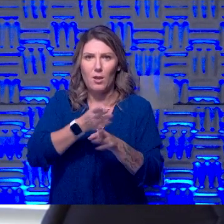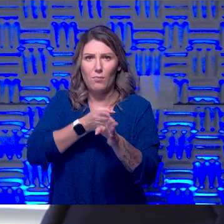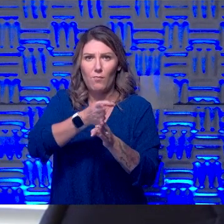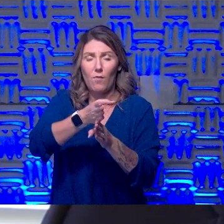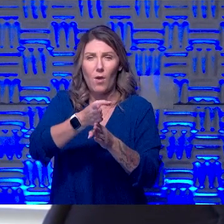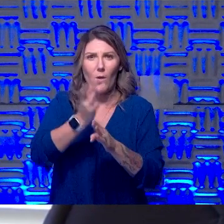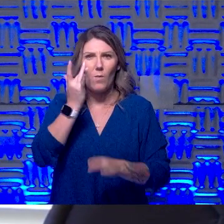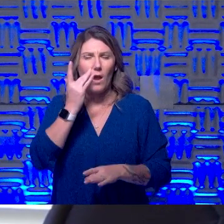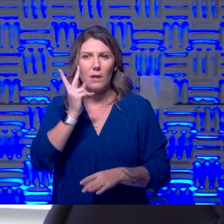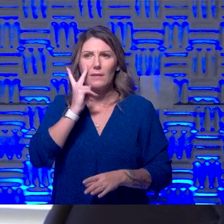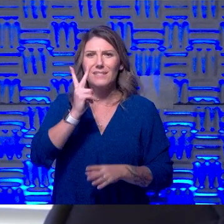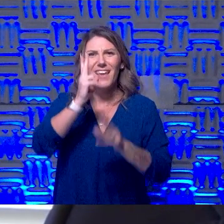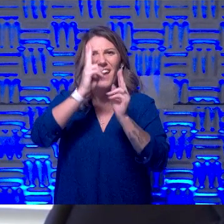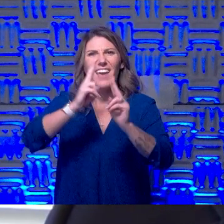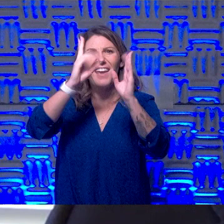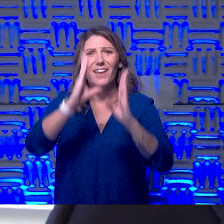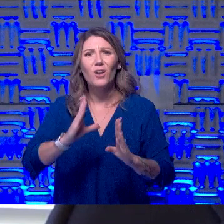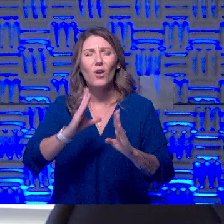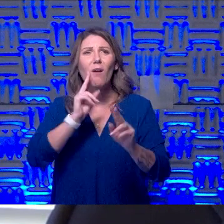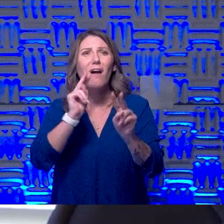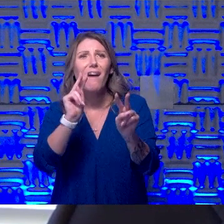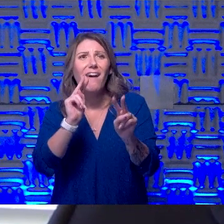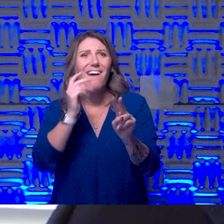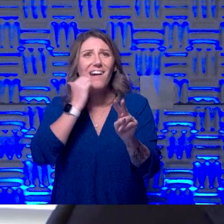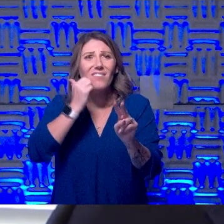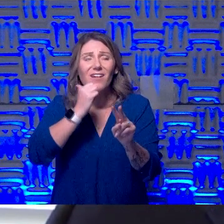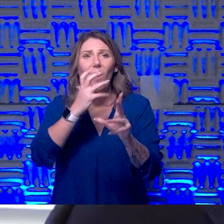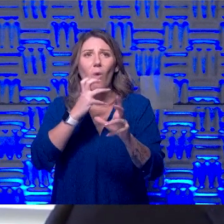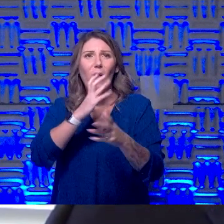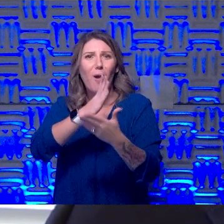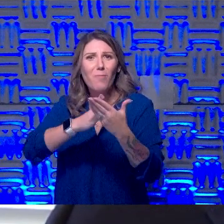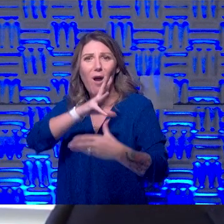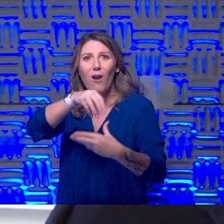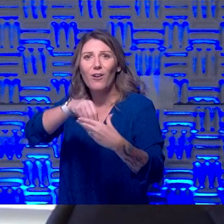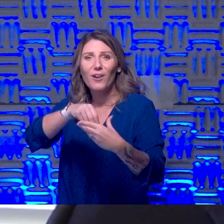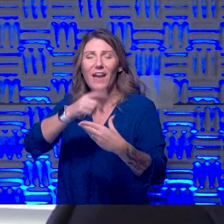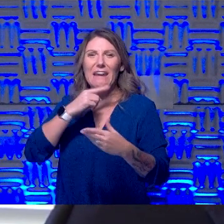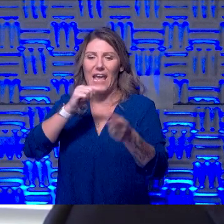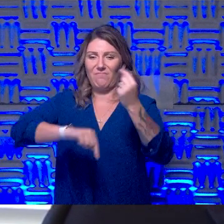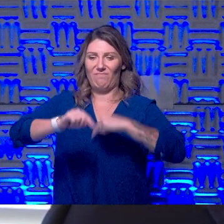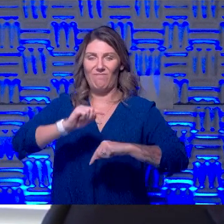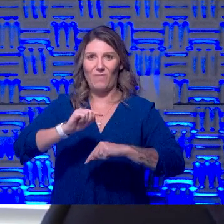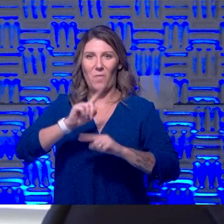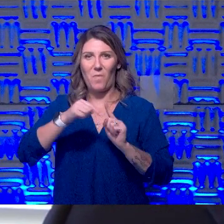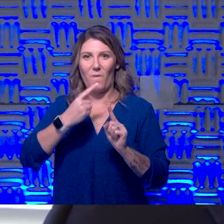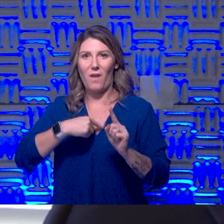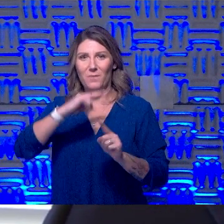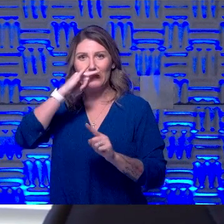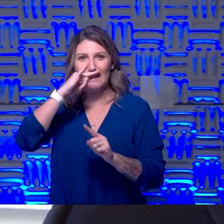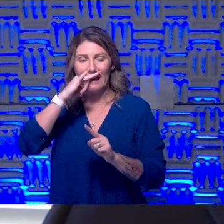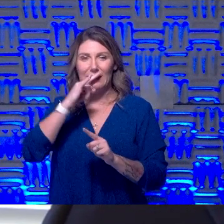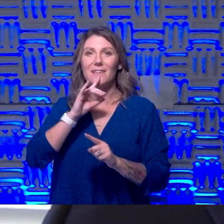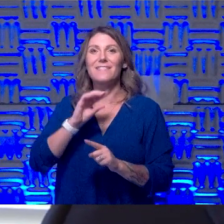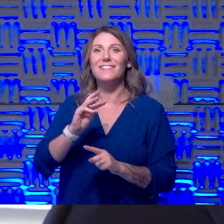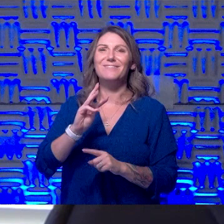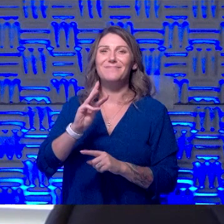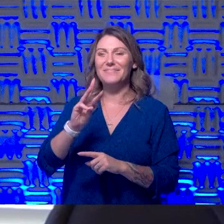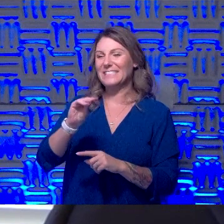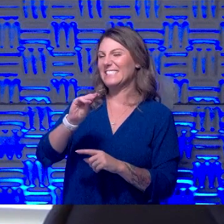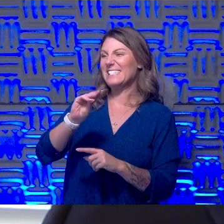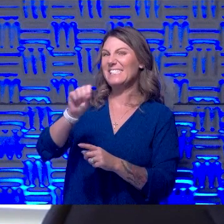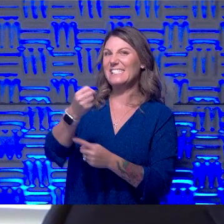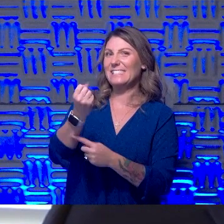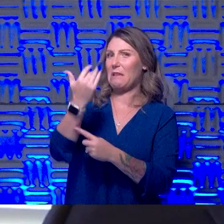because they see the heroes that work in these places and they want to be part of that. And I take it back to when I was a kid in the 60s, and I grew